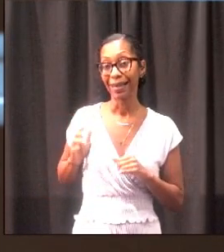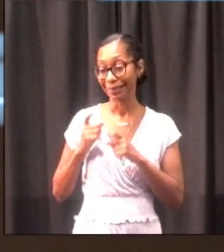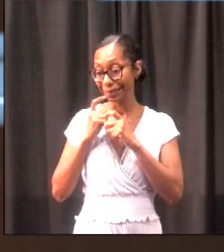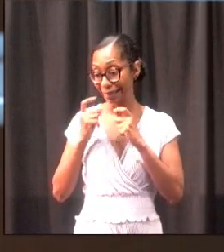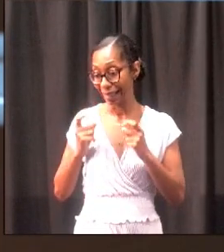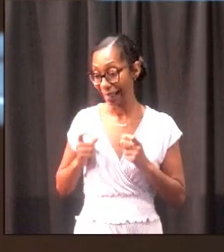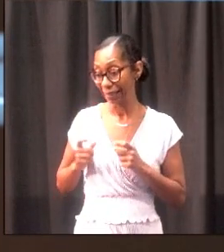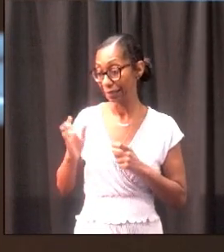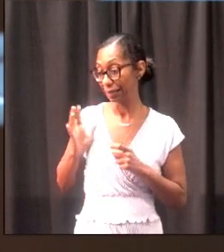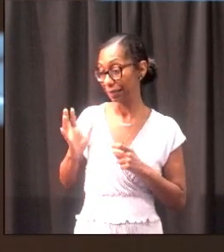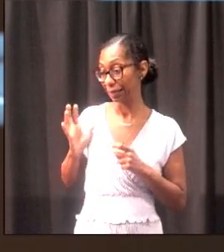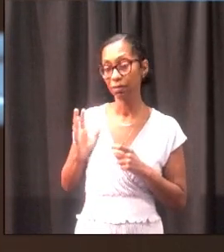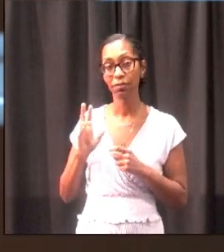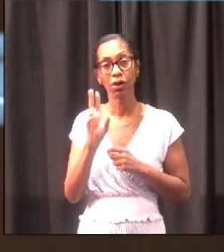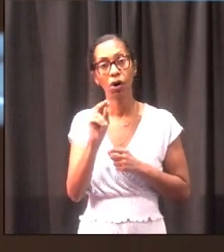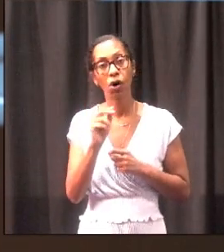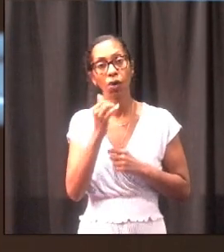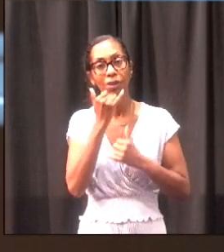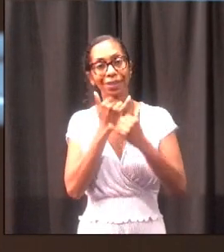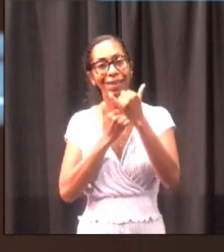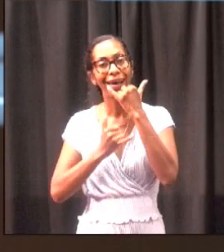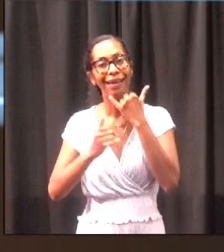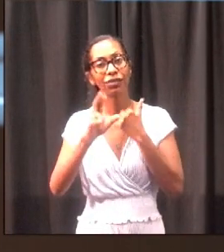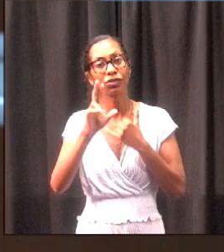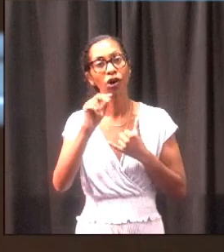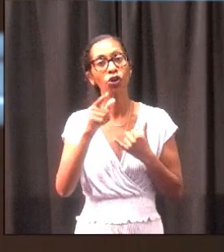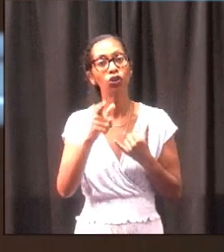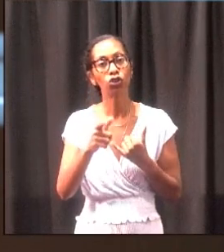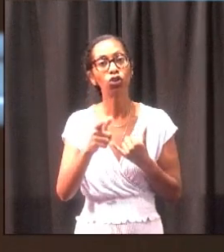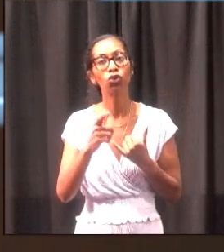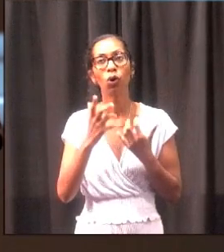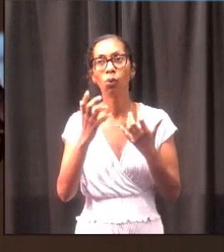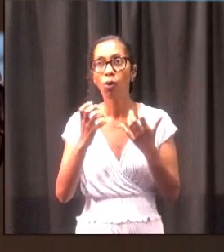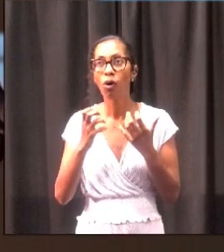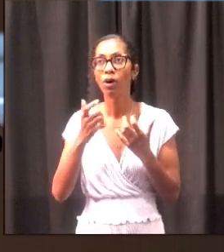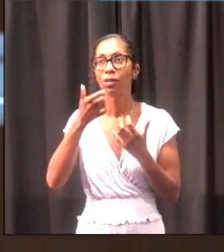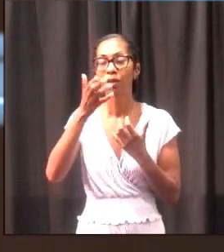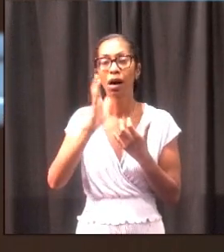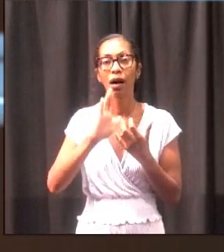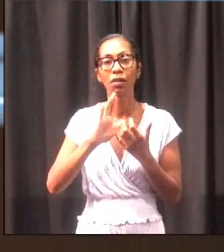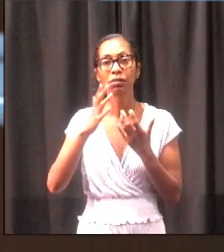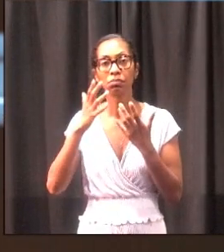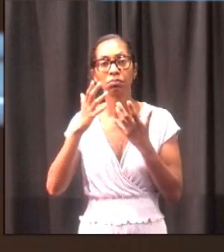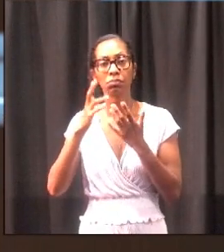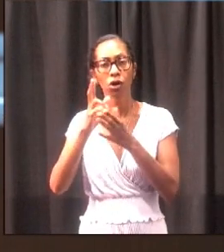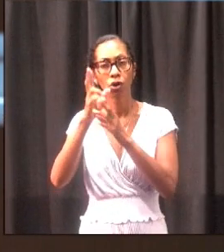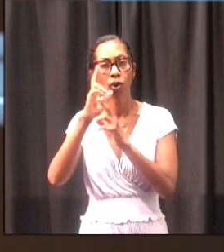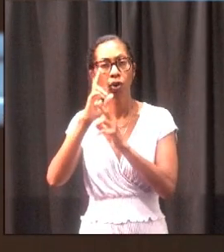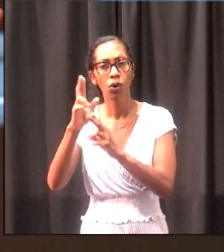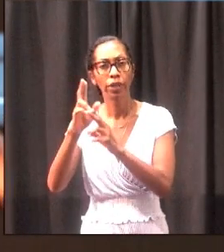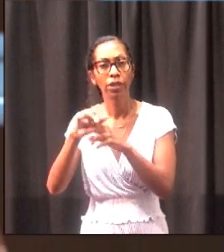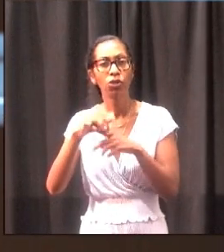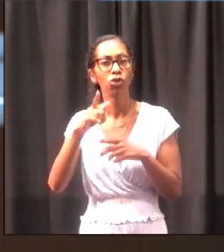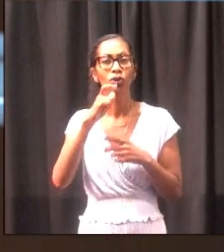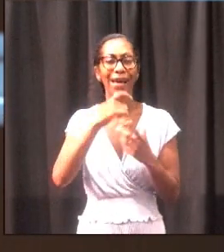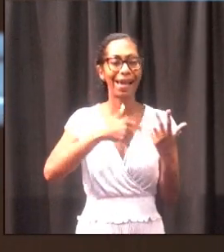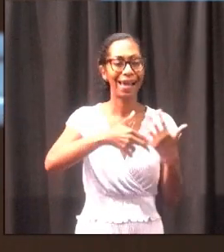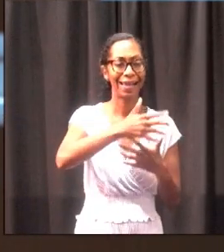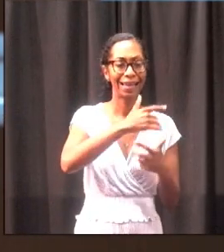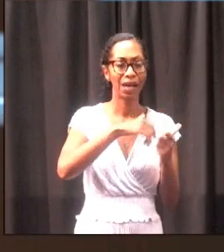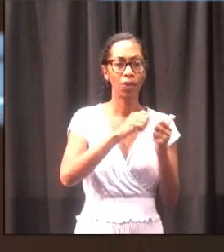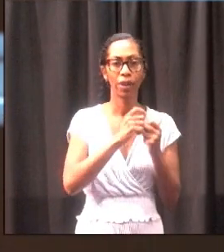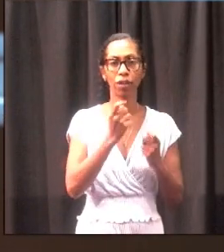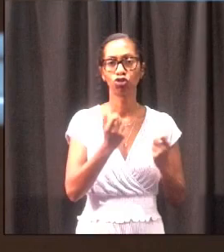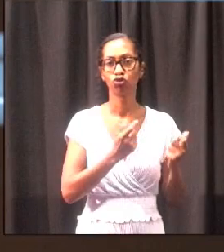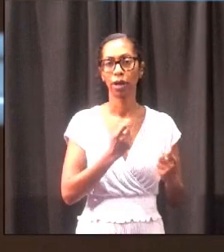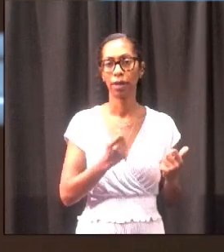You no longer live in your mistakes. You live for the glory of God. You're not hanging in the strip clubs.